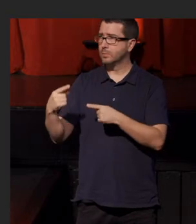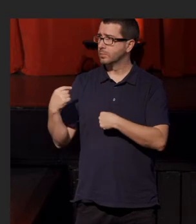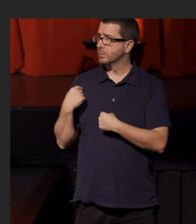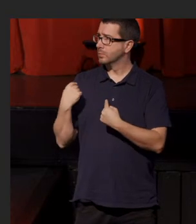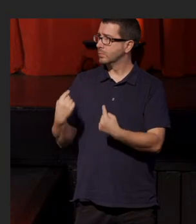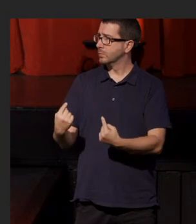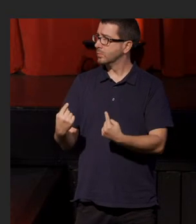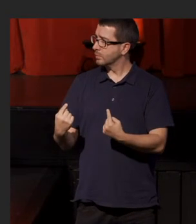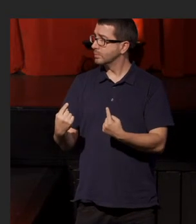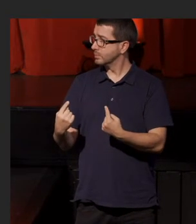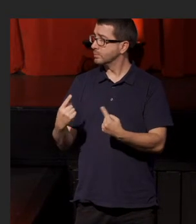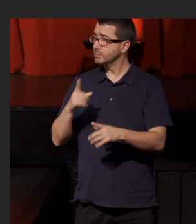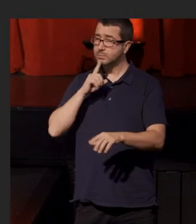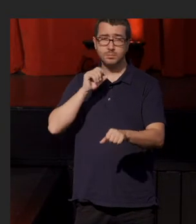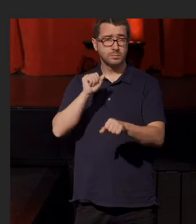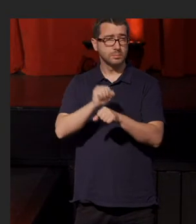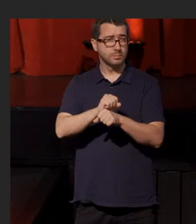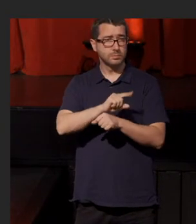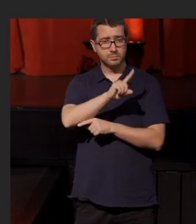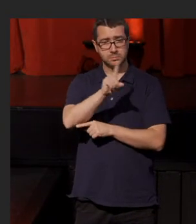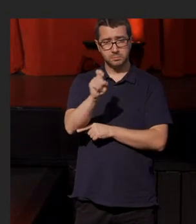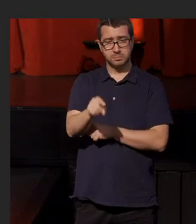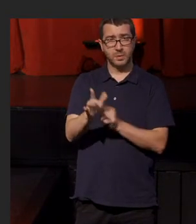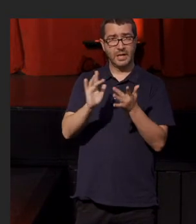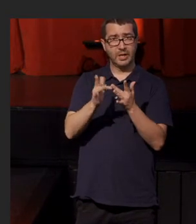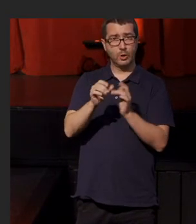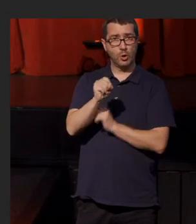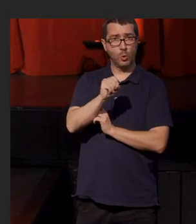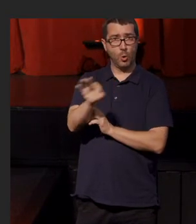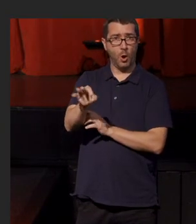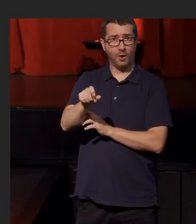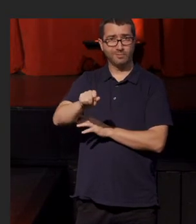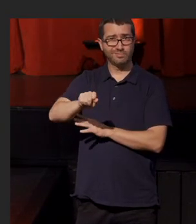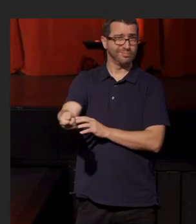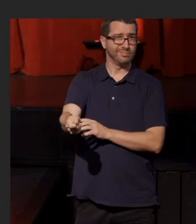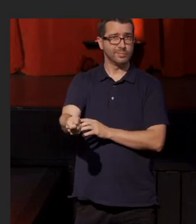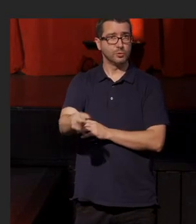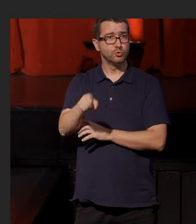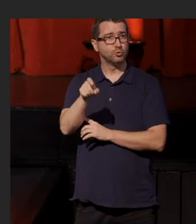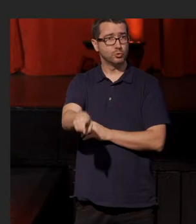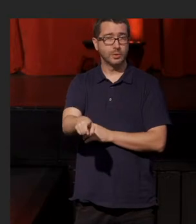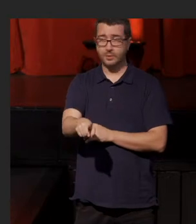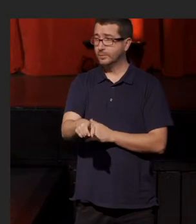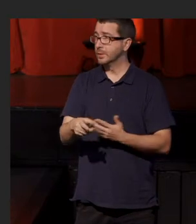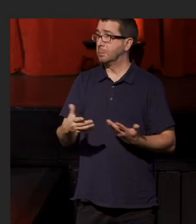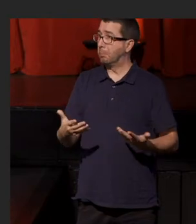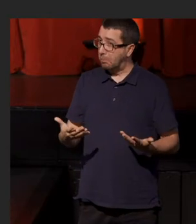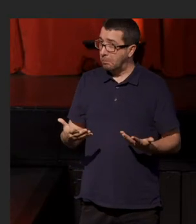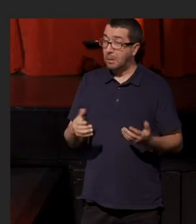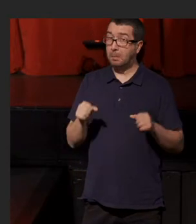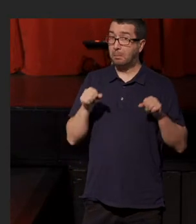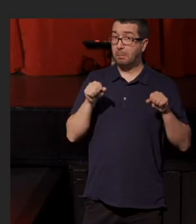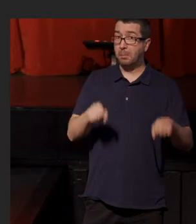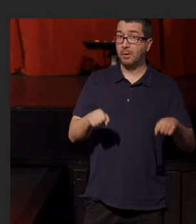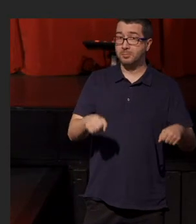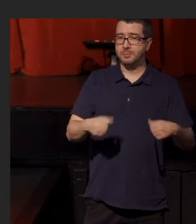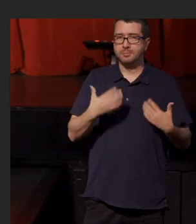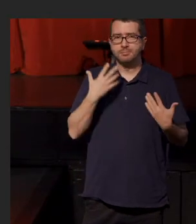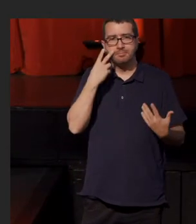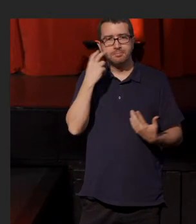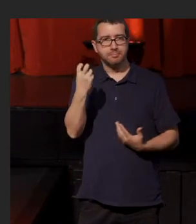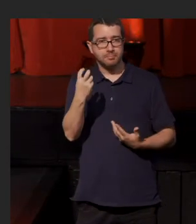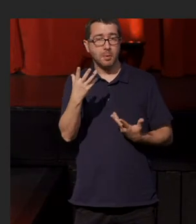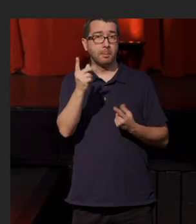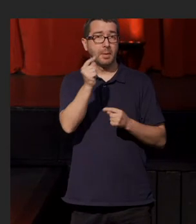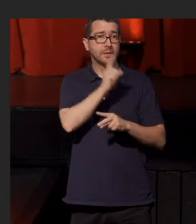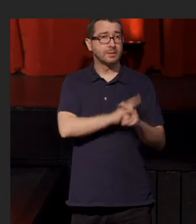And inevitably the question comes up, should we shut the internet off? Which, like, feasibility is a question there, but it comes up because